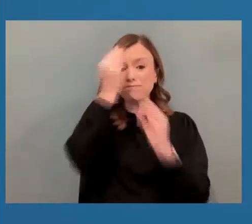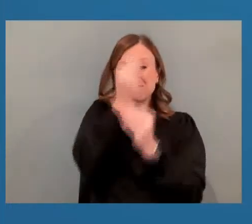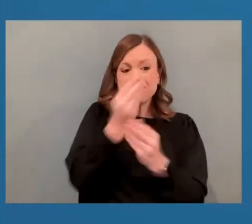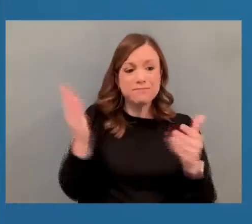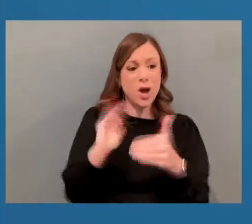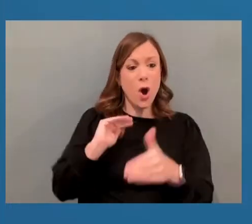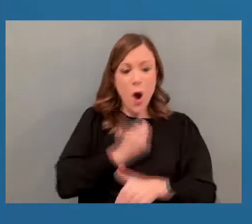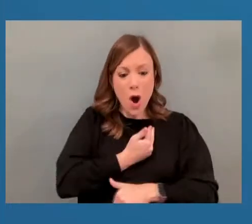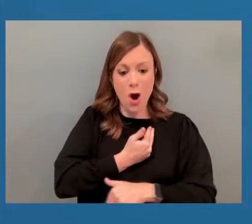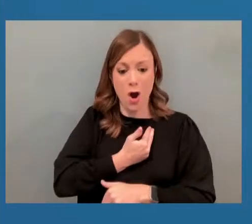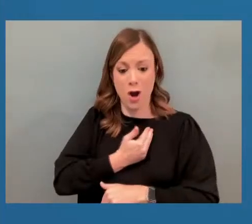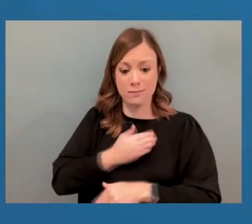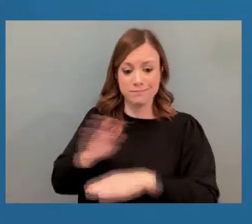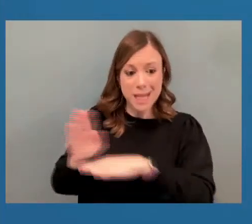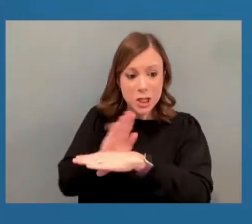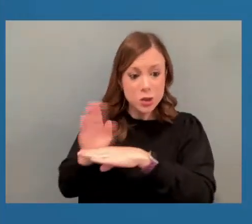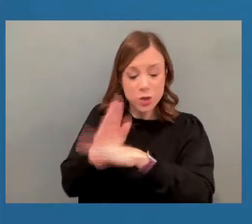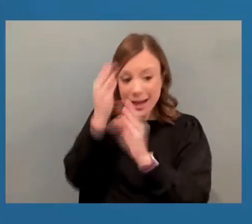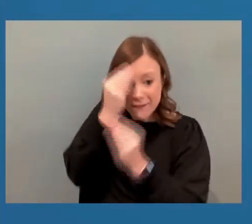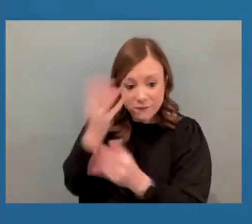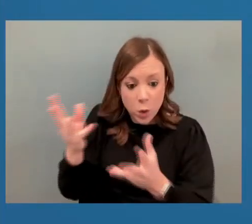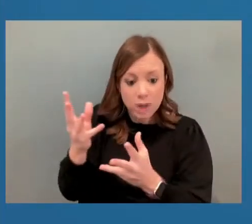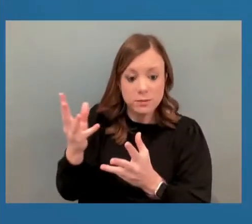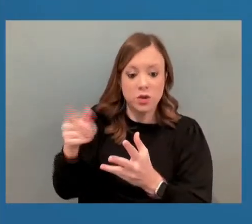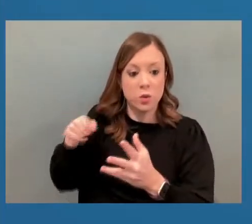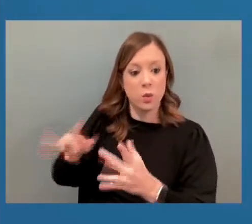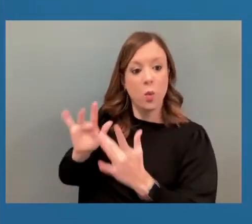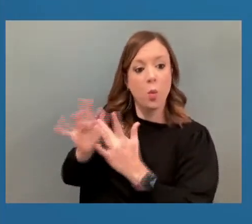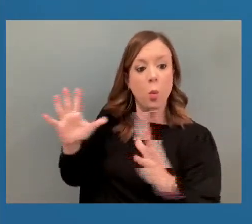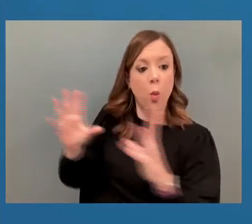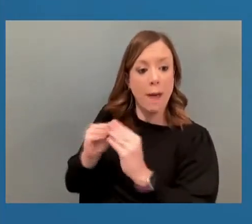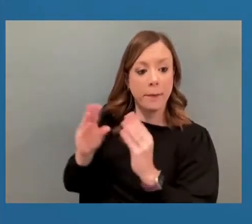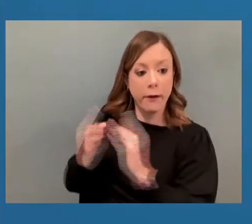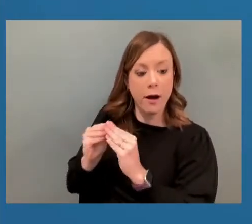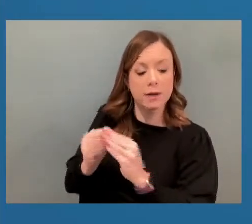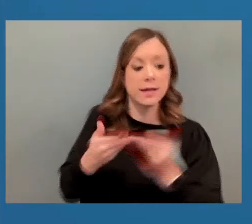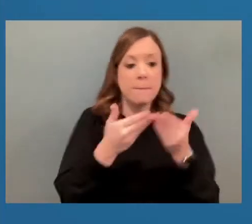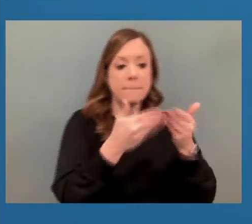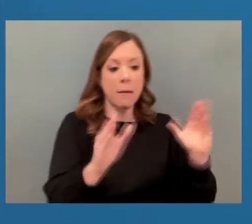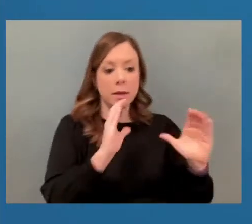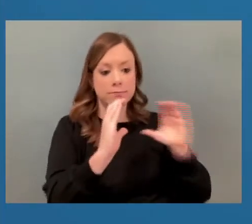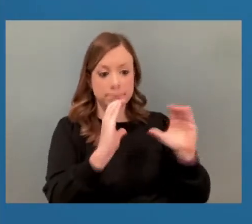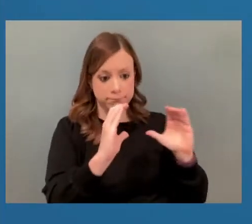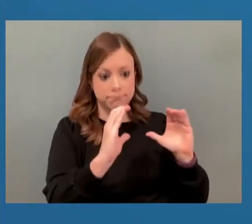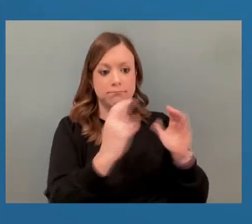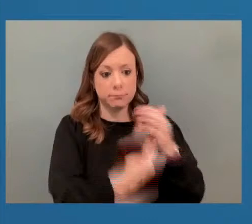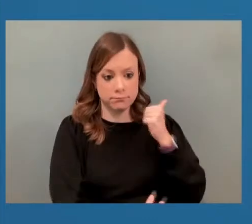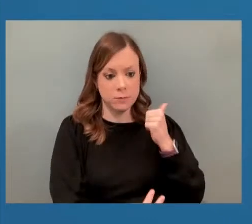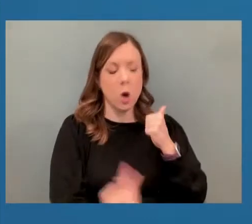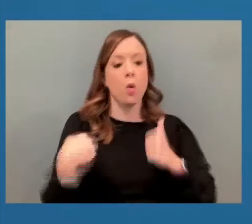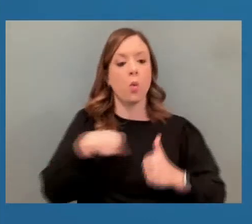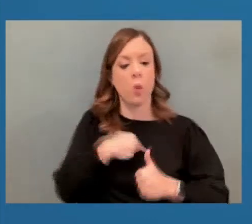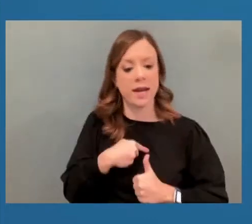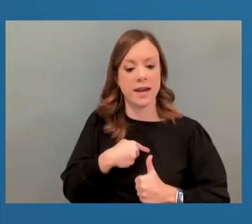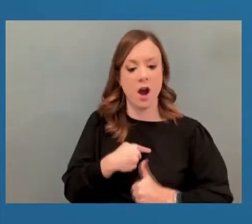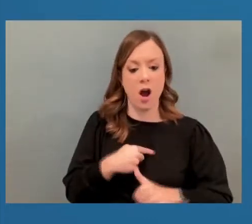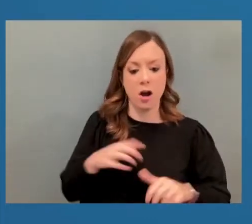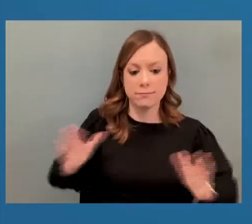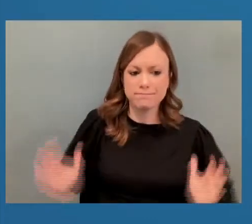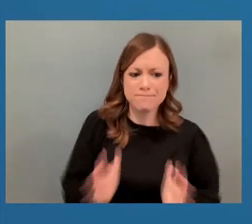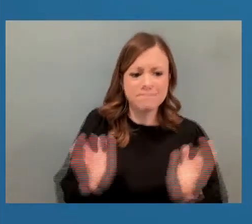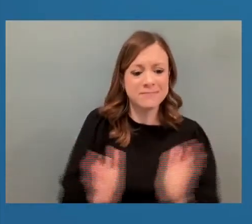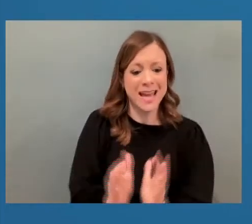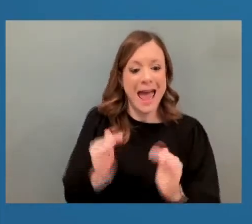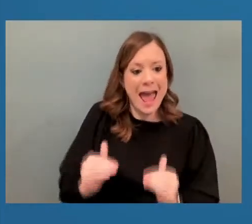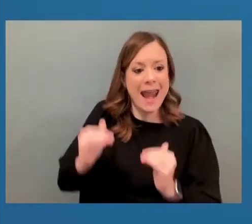way through webinars and public communications. We are encouraging enhanced biosecurity measures on our farms, the use